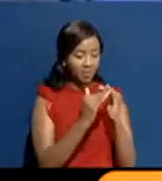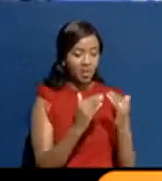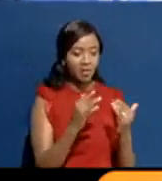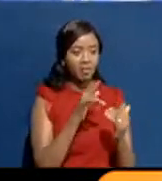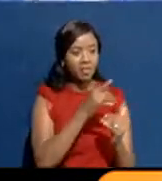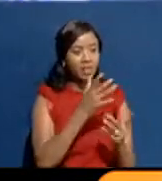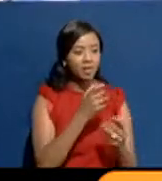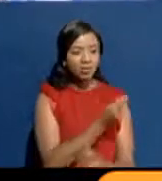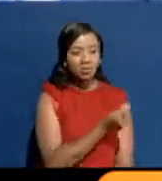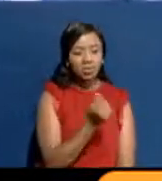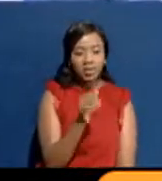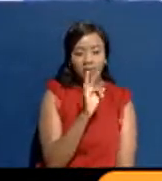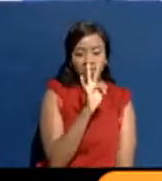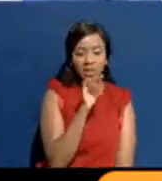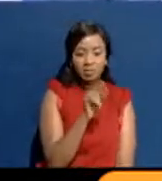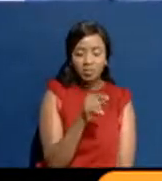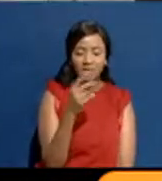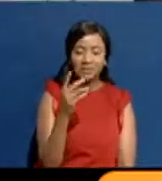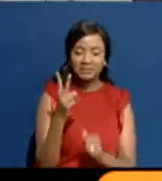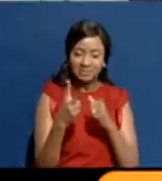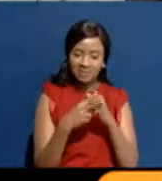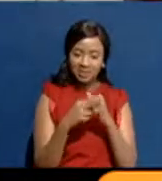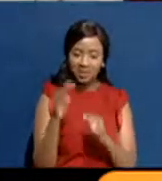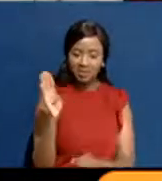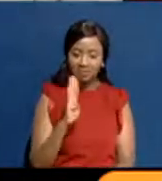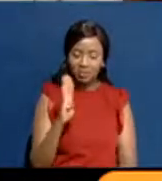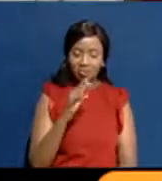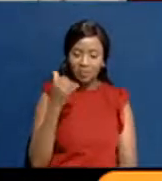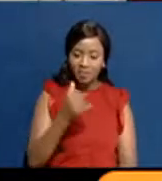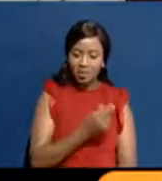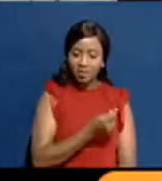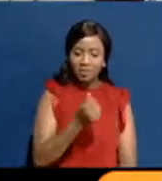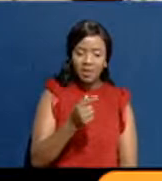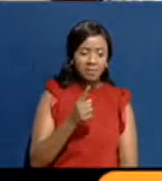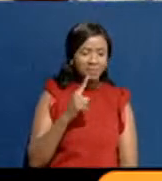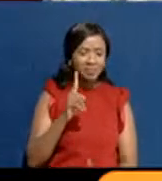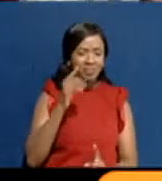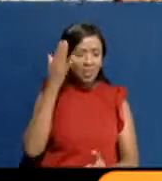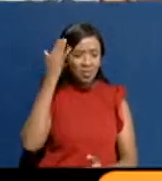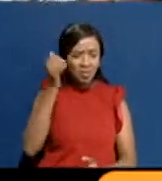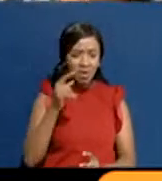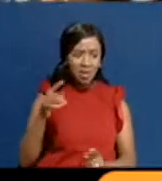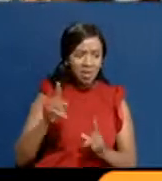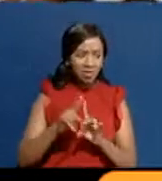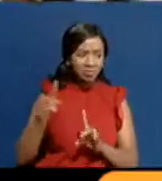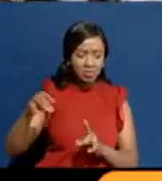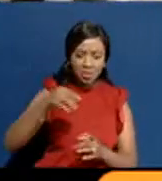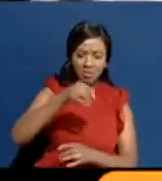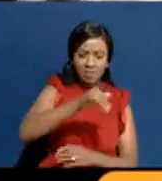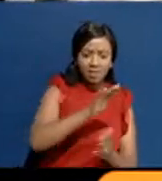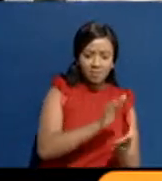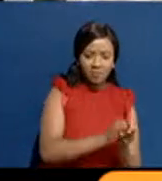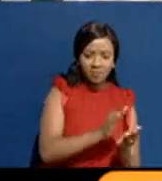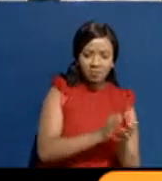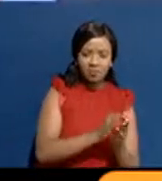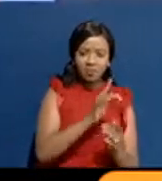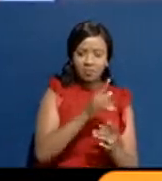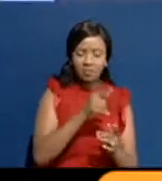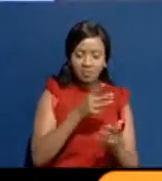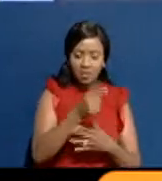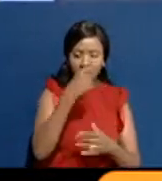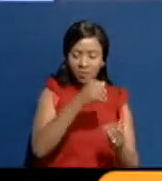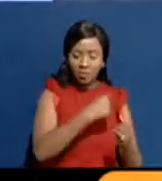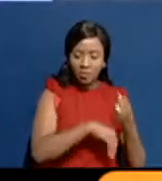wanadaiwa about 3.7 billion shillings that they've not paid. That includes... Why? But they're paid for storage. Operations, no. They have not paid for operations. They've not